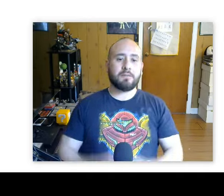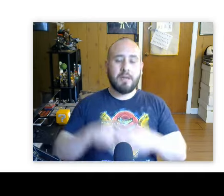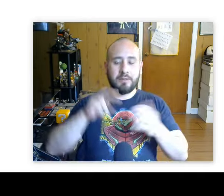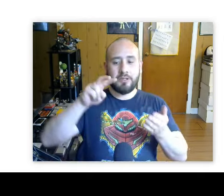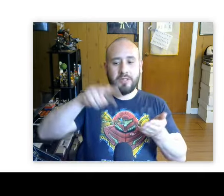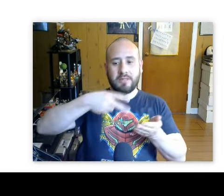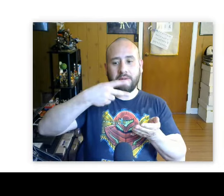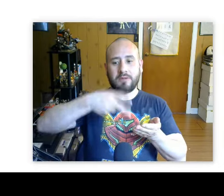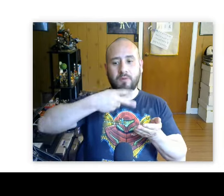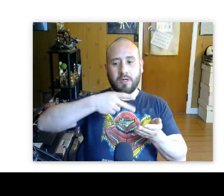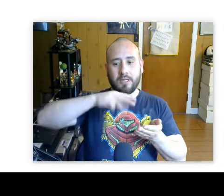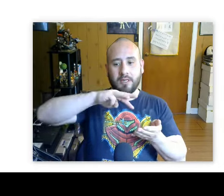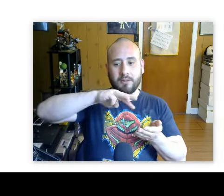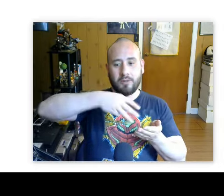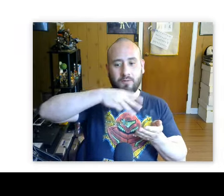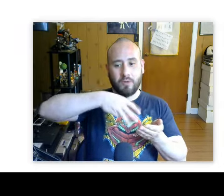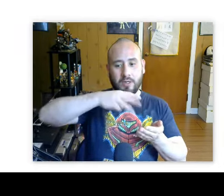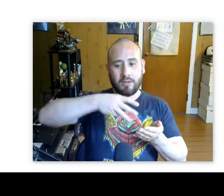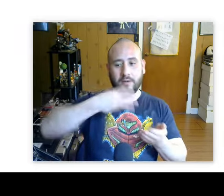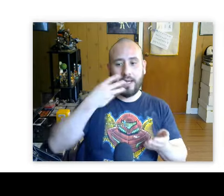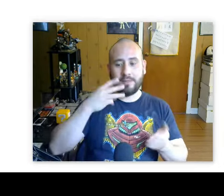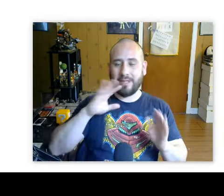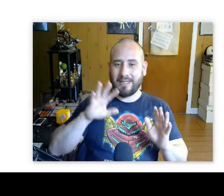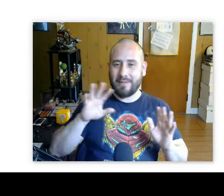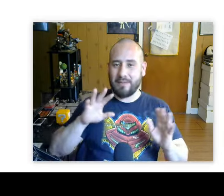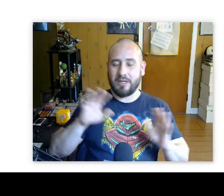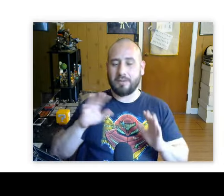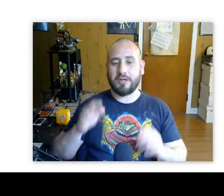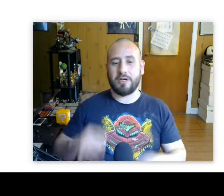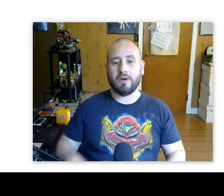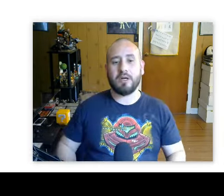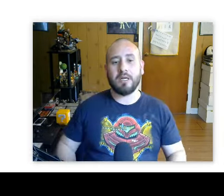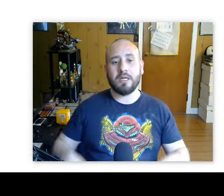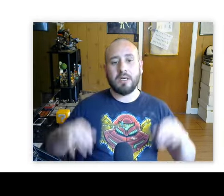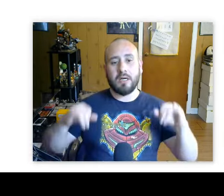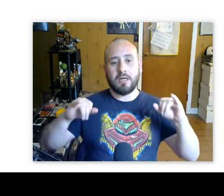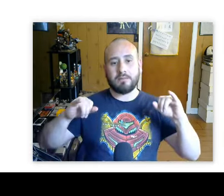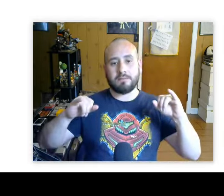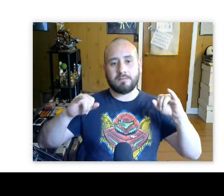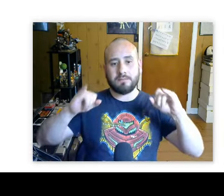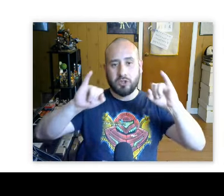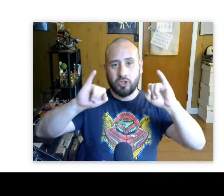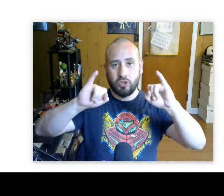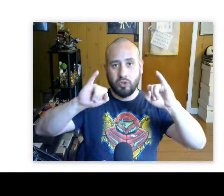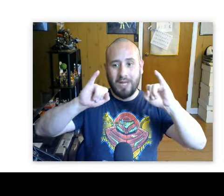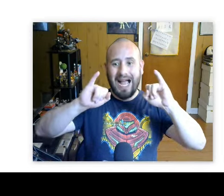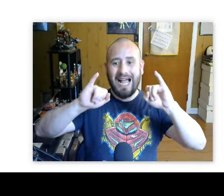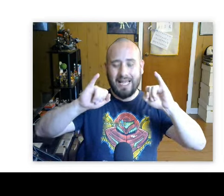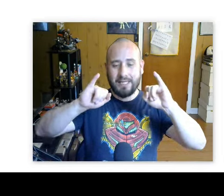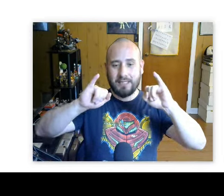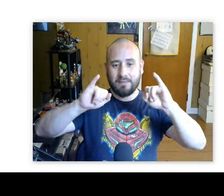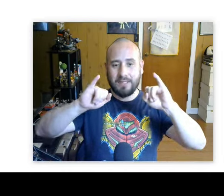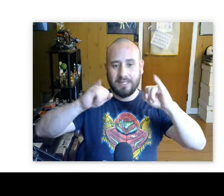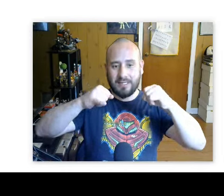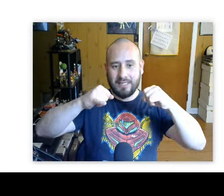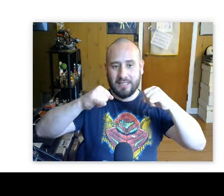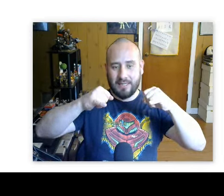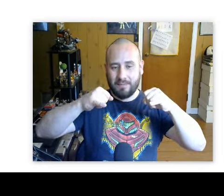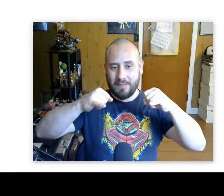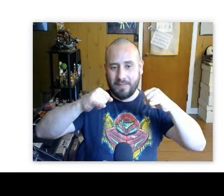You're probably doing something with a fork, right? Something like that. Maybe no. I'm sorry, you're wrong. Um, two eyes,